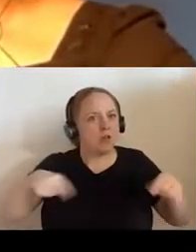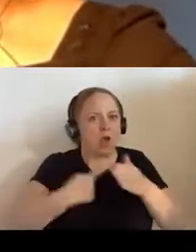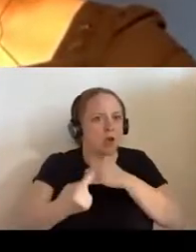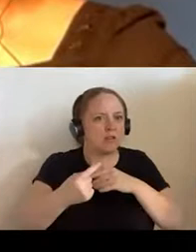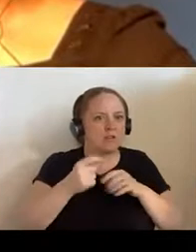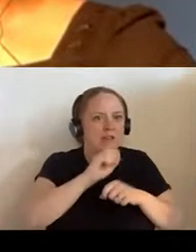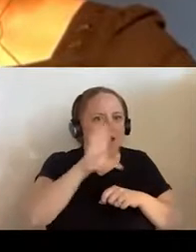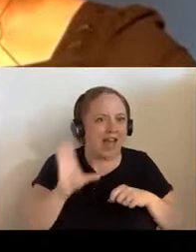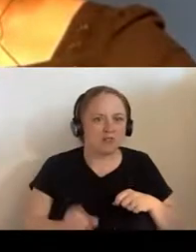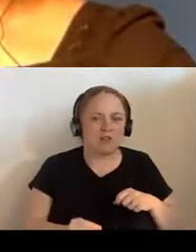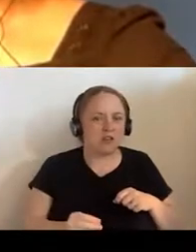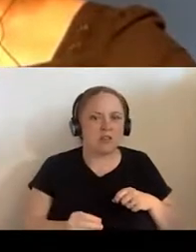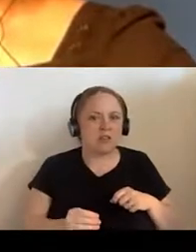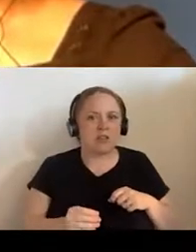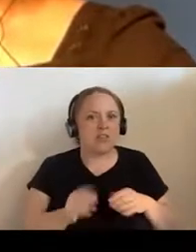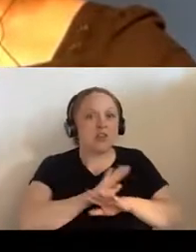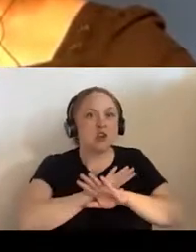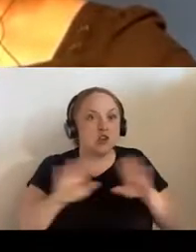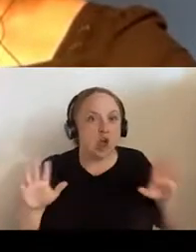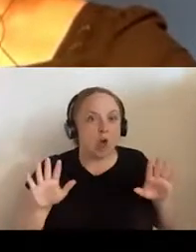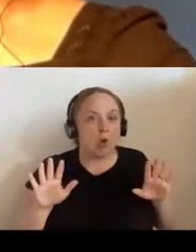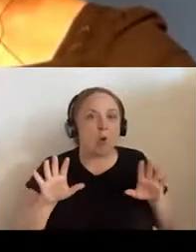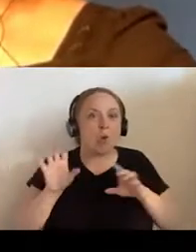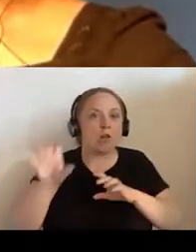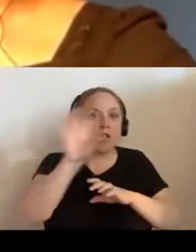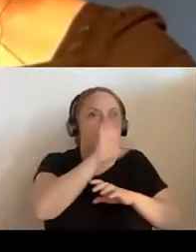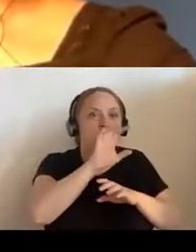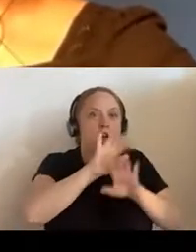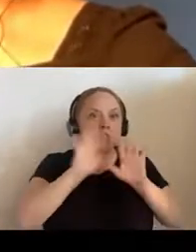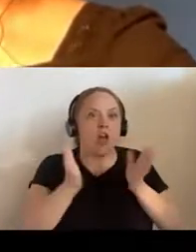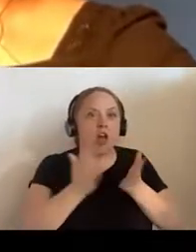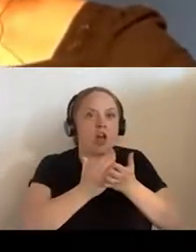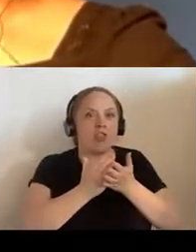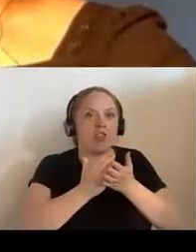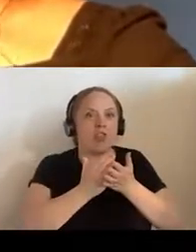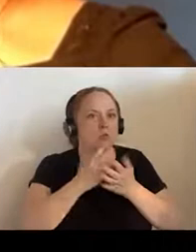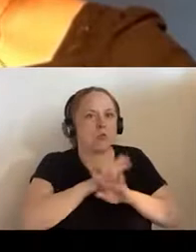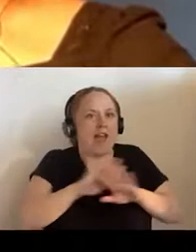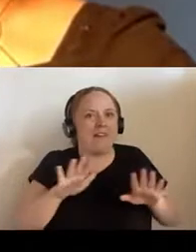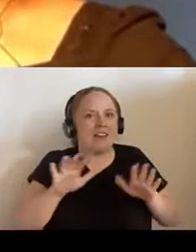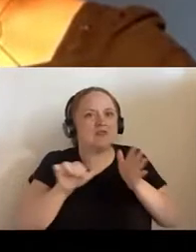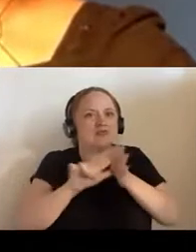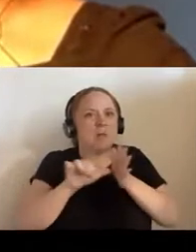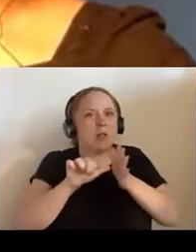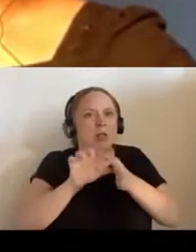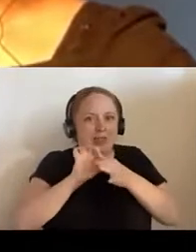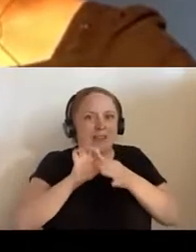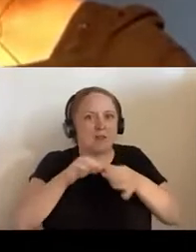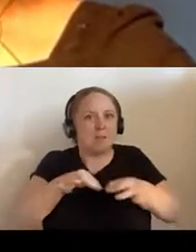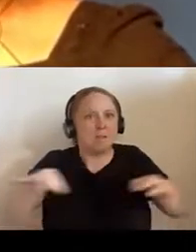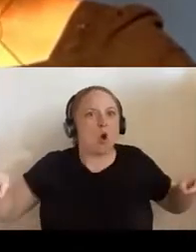think there's not a nation on earth that's not troubled by the history of their borders, how they were formed and how they're being enforced at the moment.